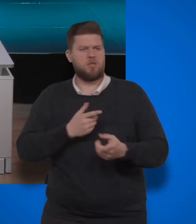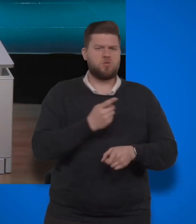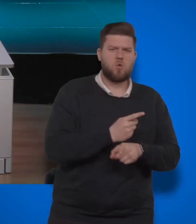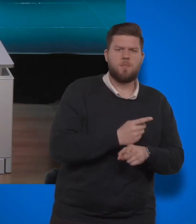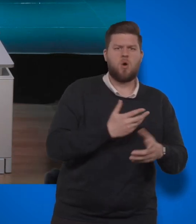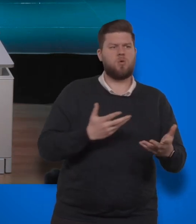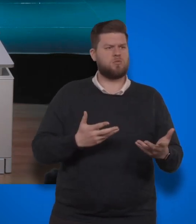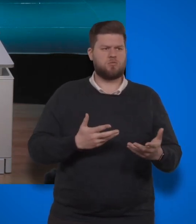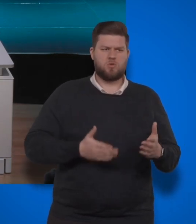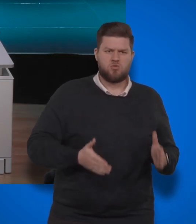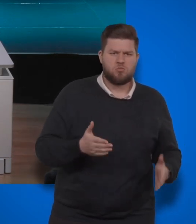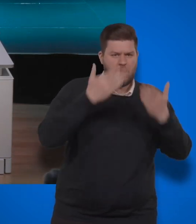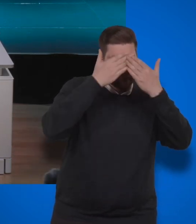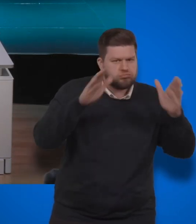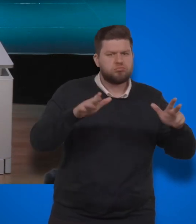defining our future world.